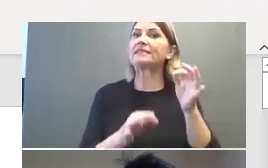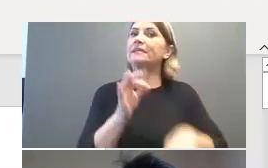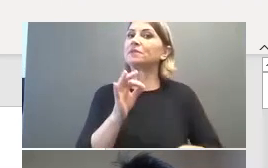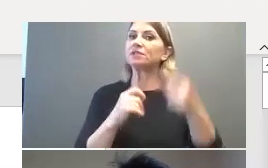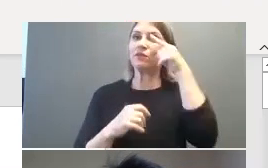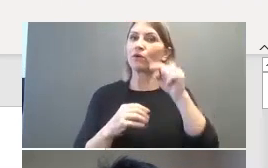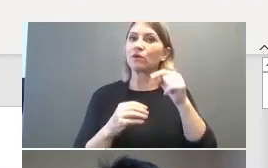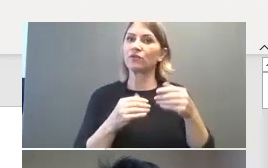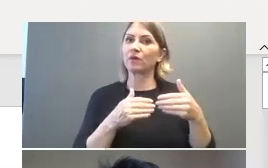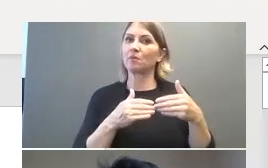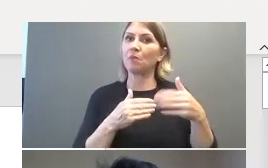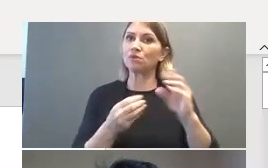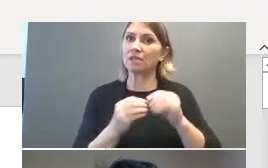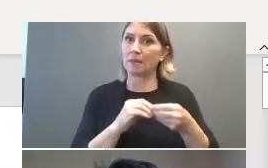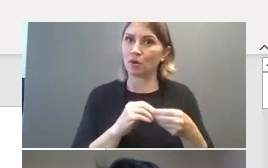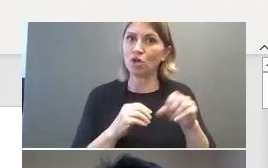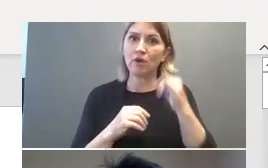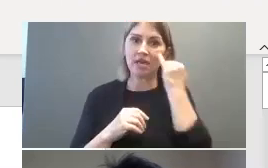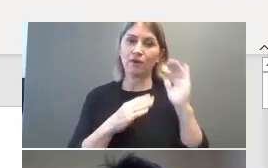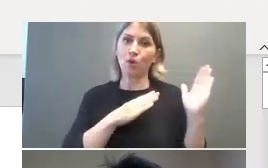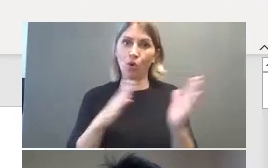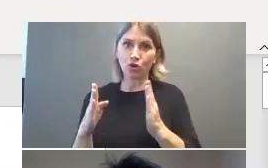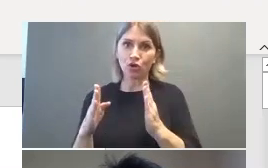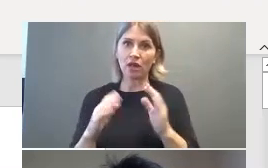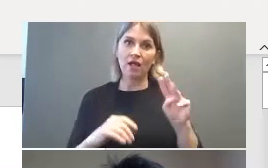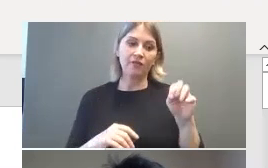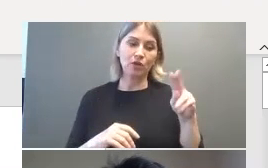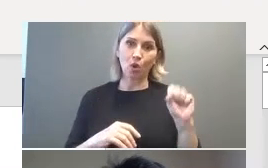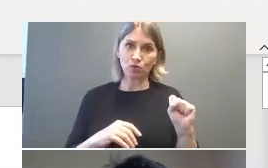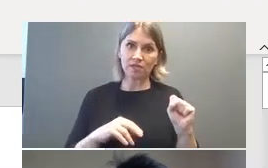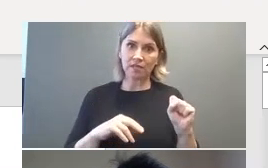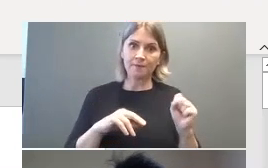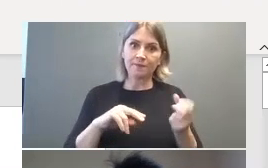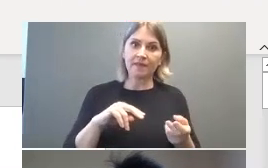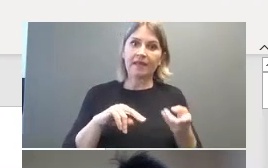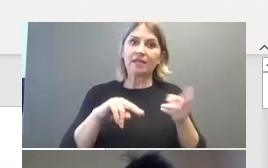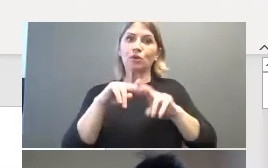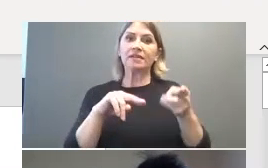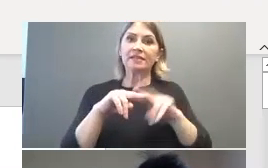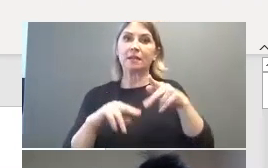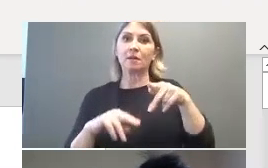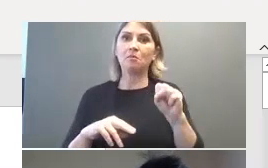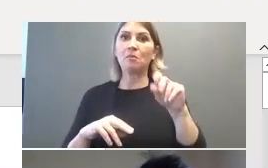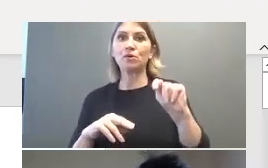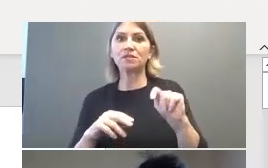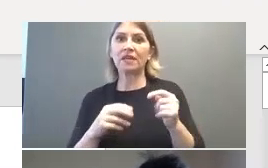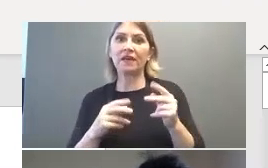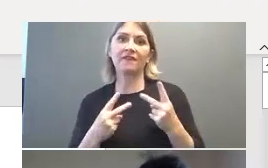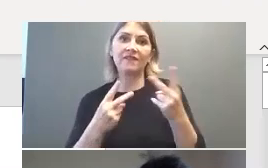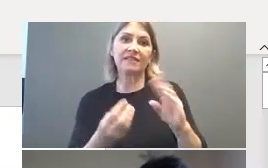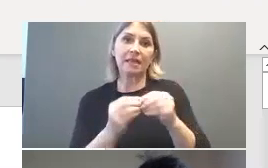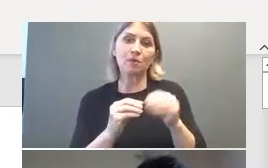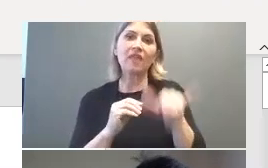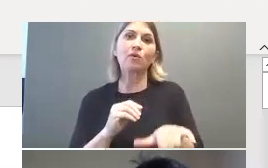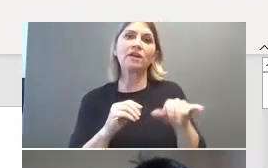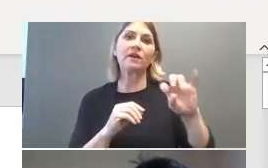number. So if we just order our nodes in decreasing post-visit numbers, then that would give you your topological sort